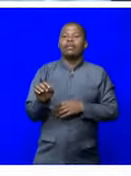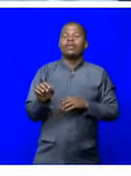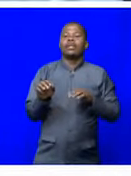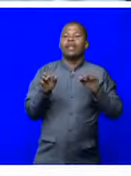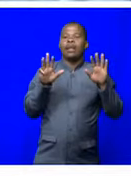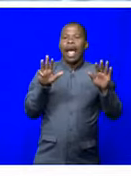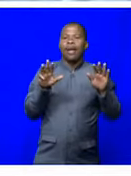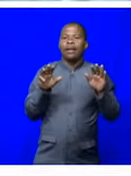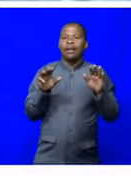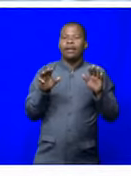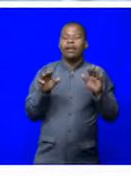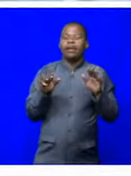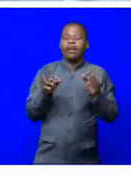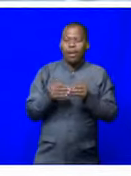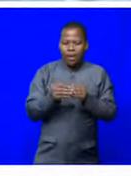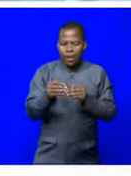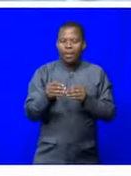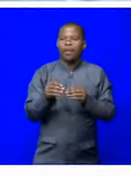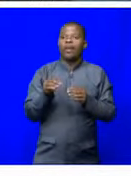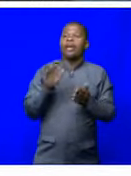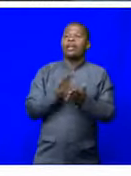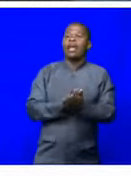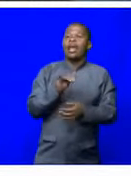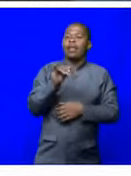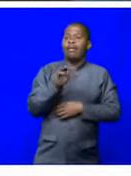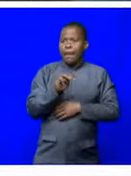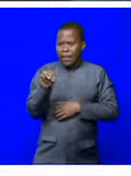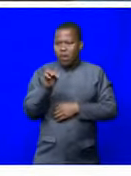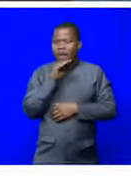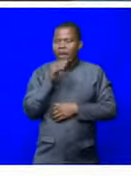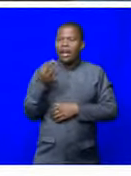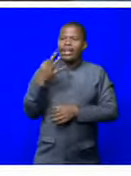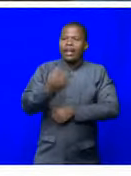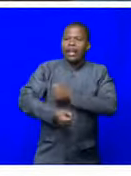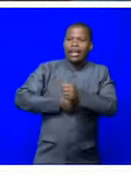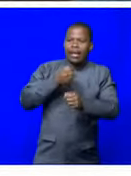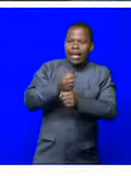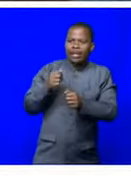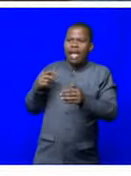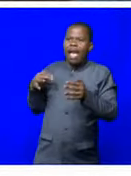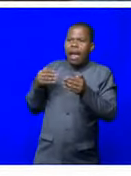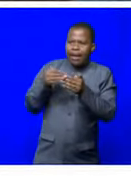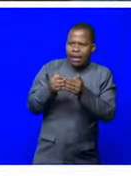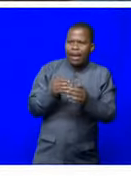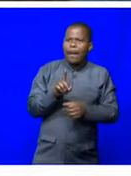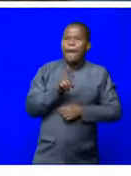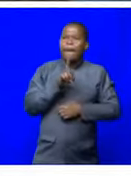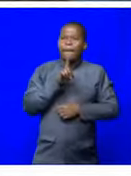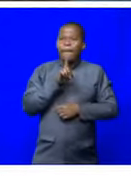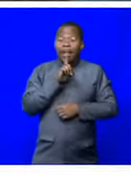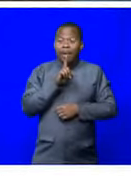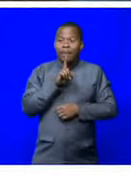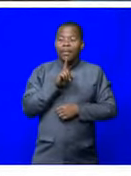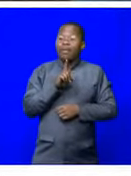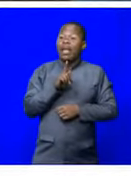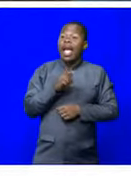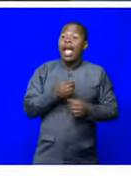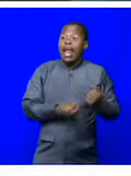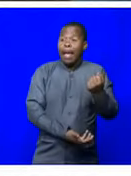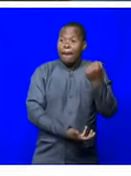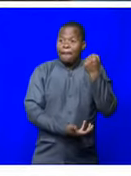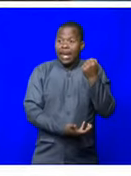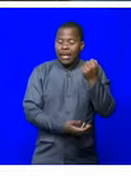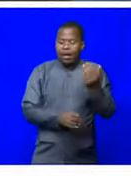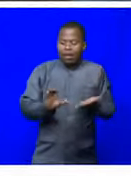million for the past 3 years. My request lebeso wafaka in terms of budget request kuze sithe ukhona kubamba le